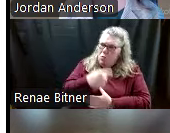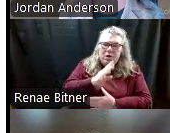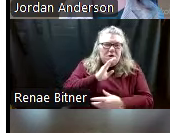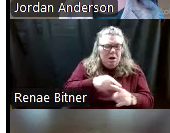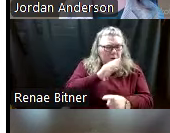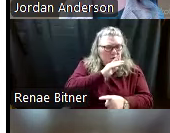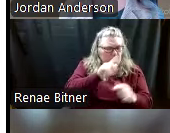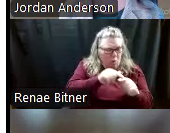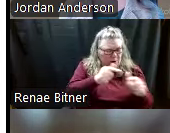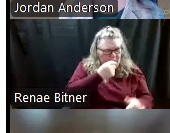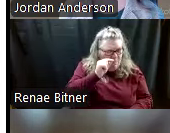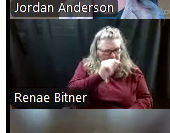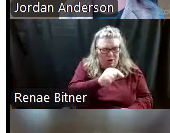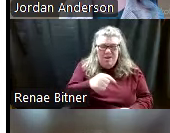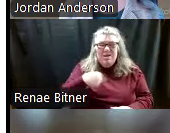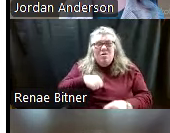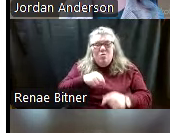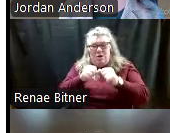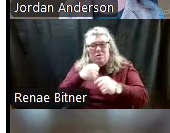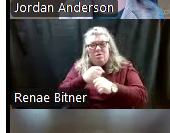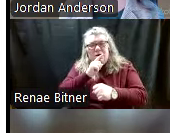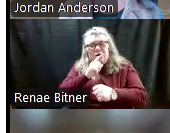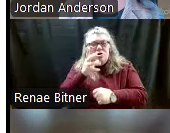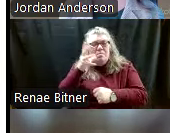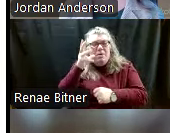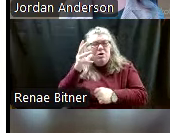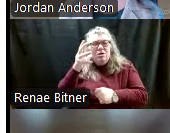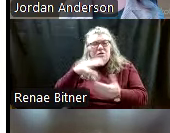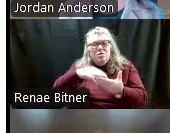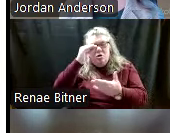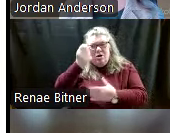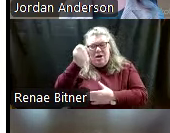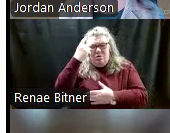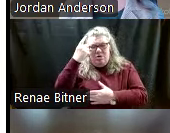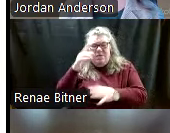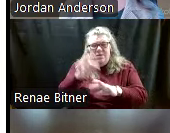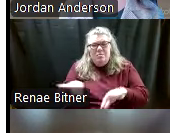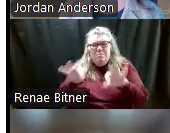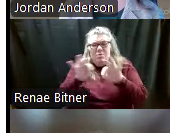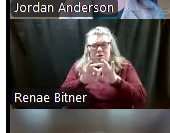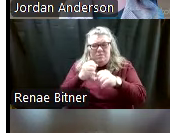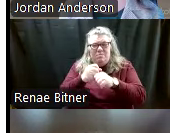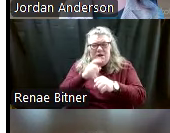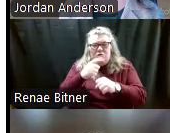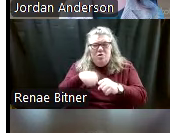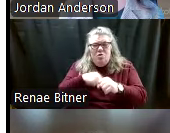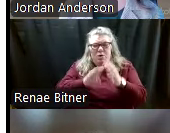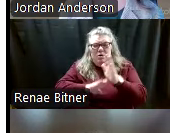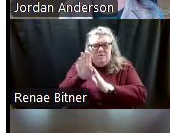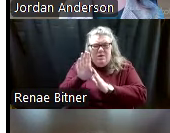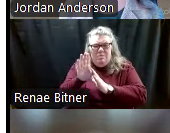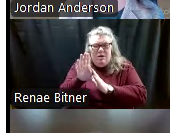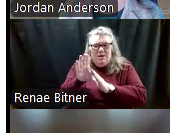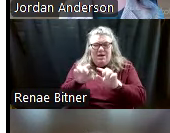it's done and over. We continue to make sure parents are educated and understand the importance of making sure that we are developing